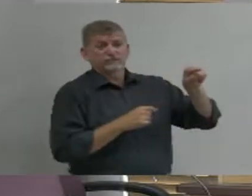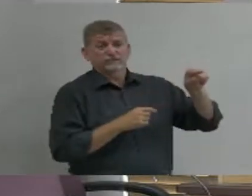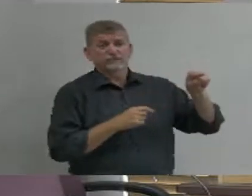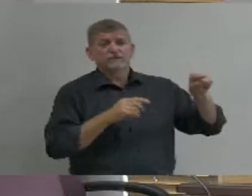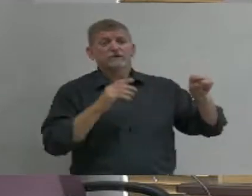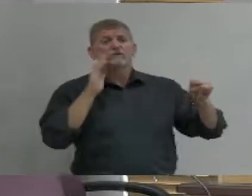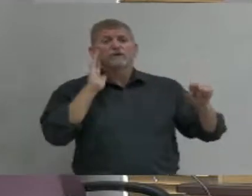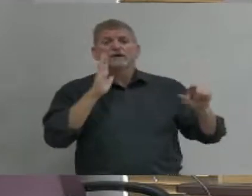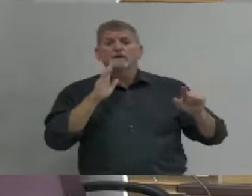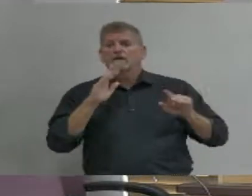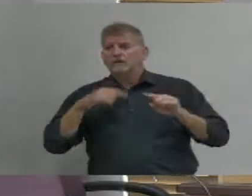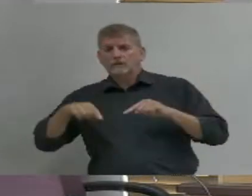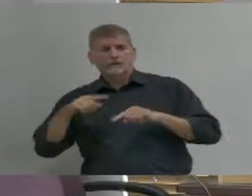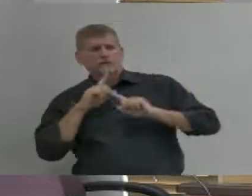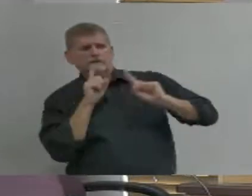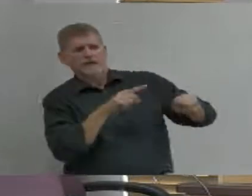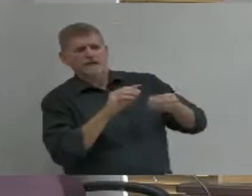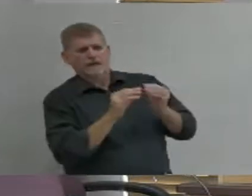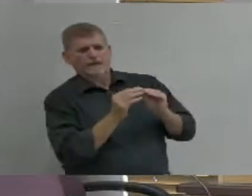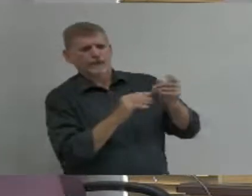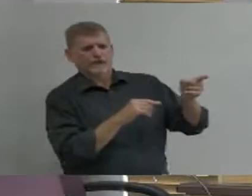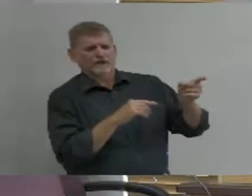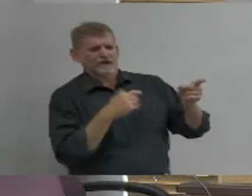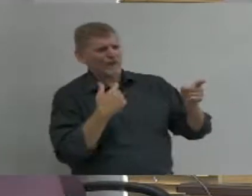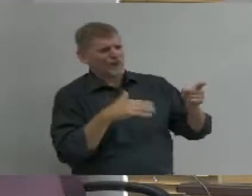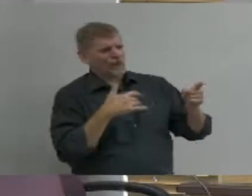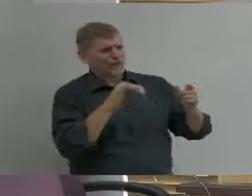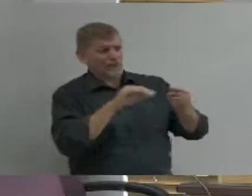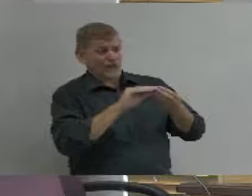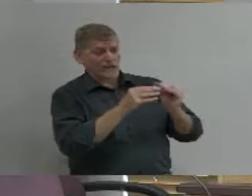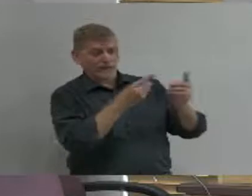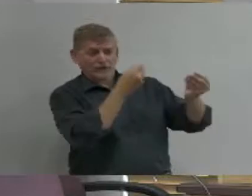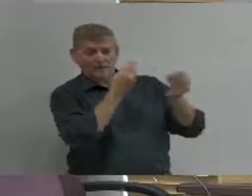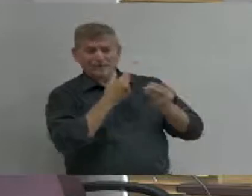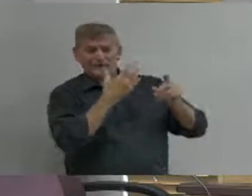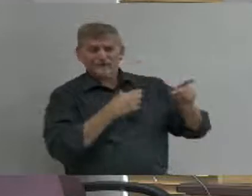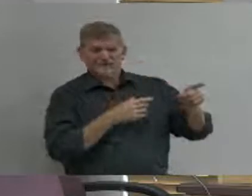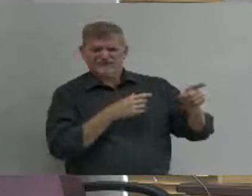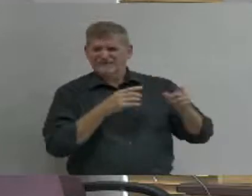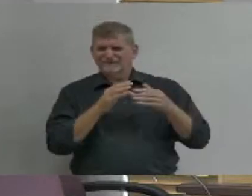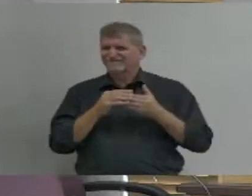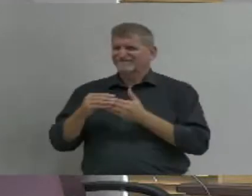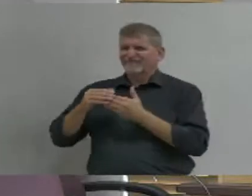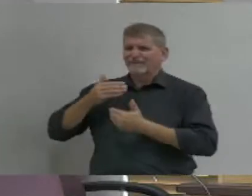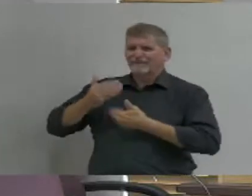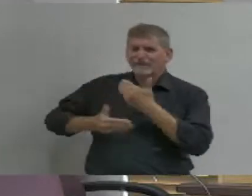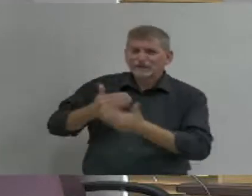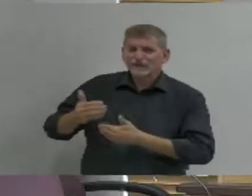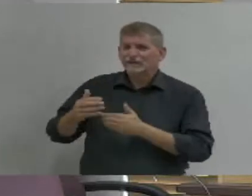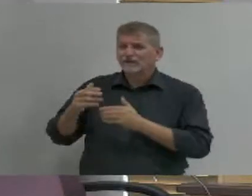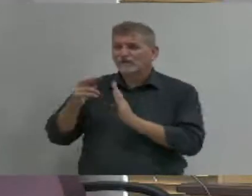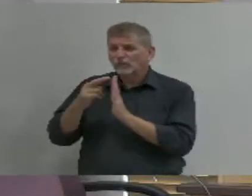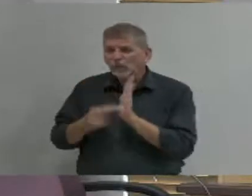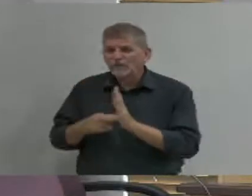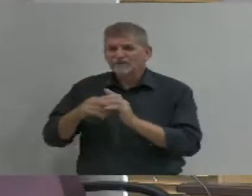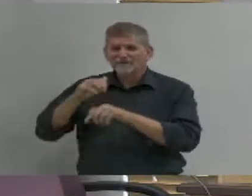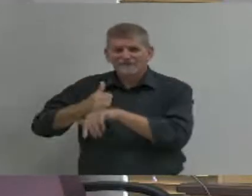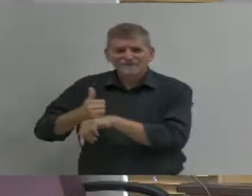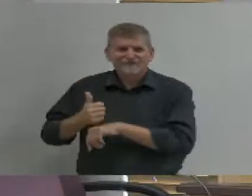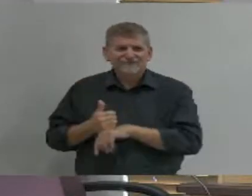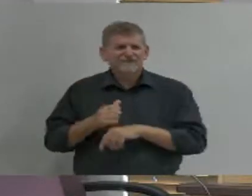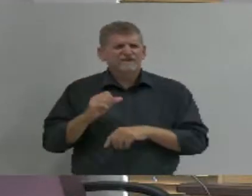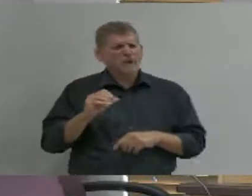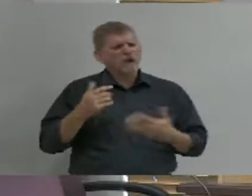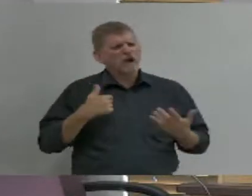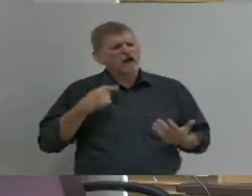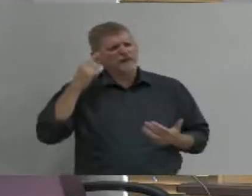have. I would just, I think it's important that if we are going to have numbers that we use to shut